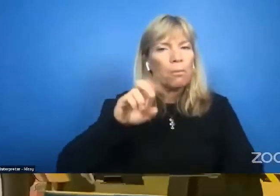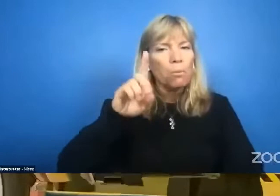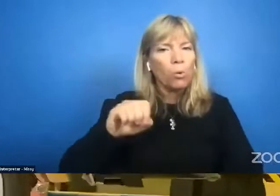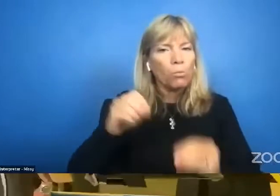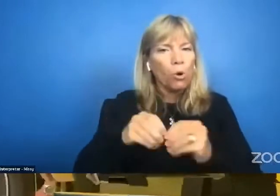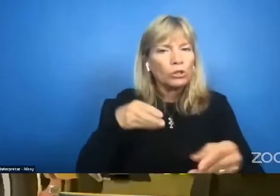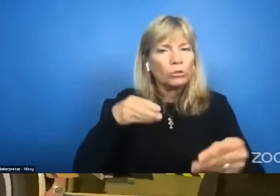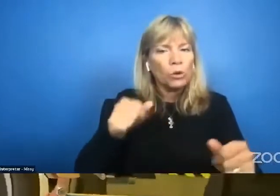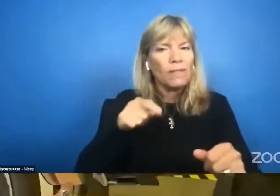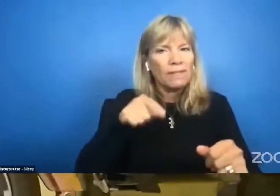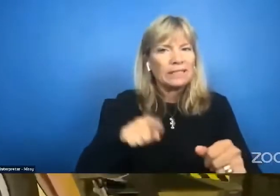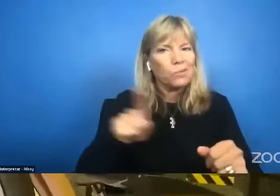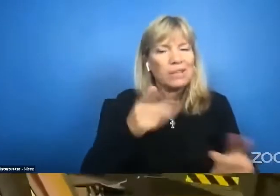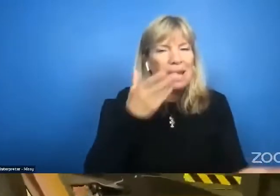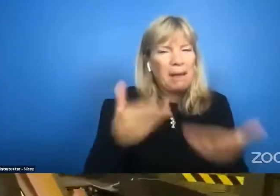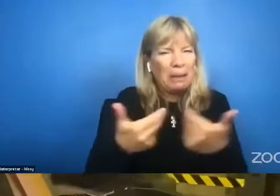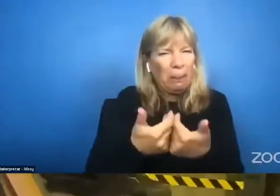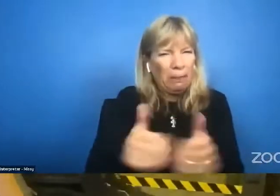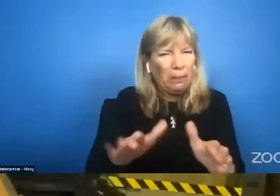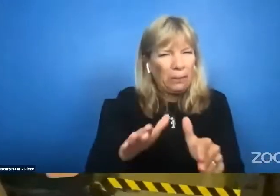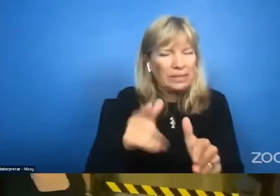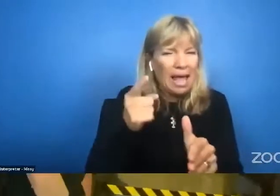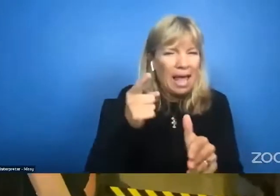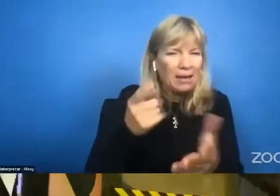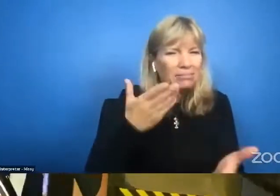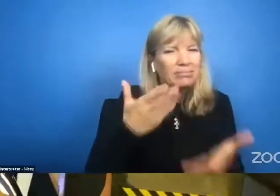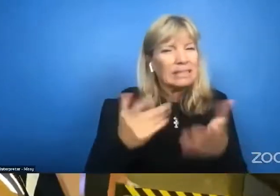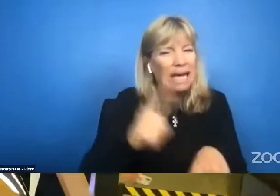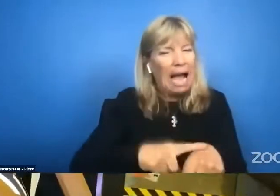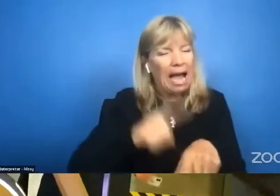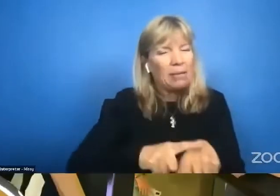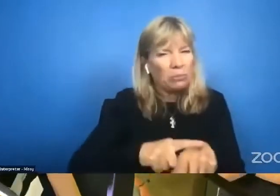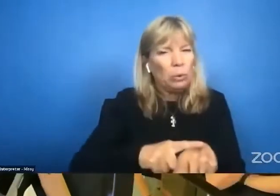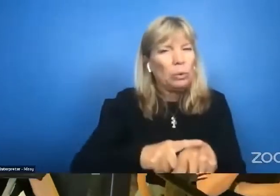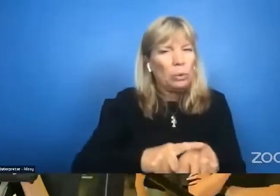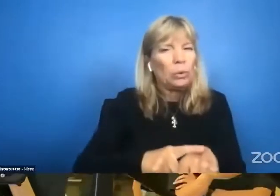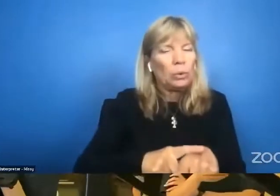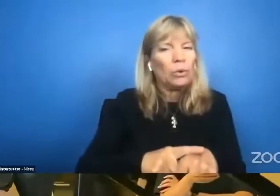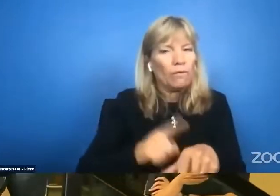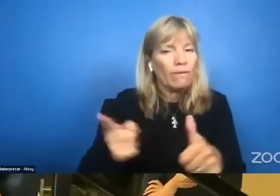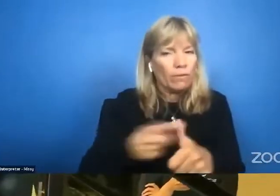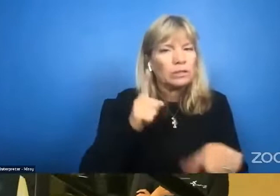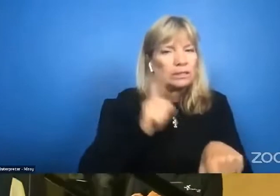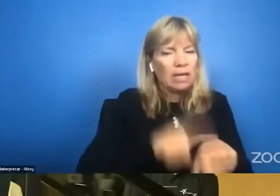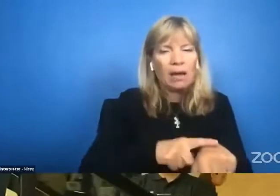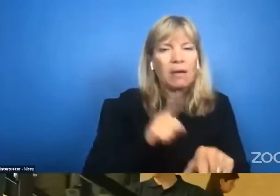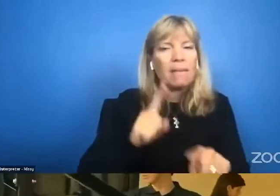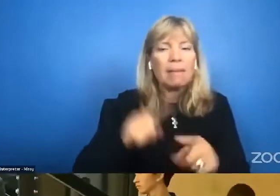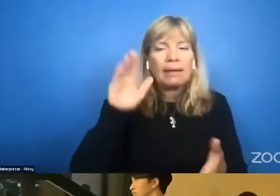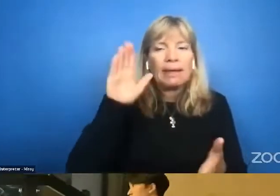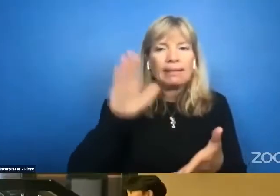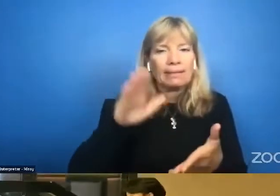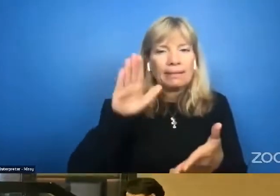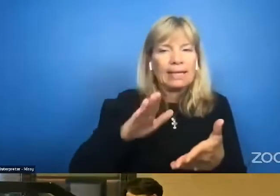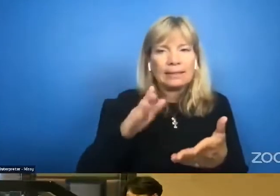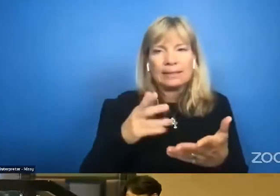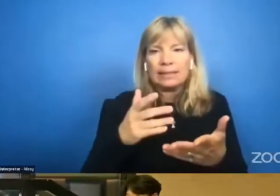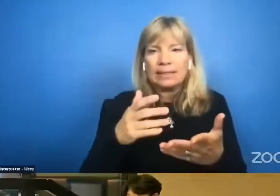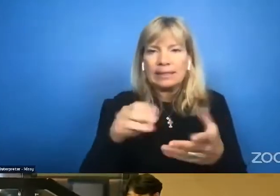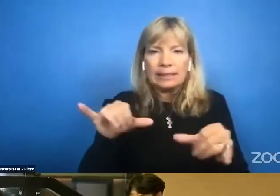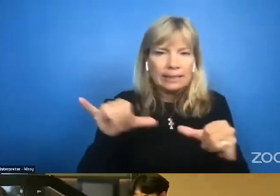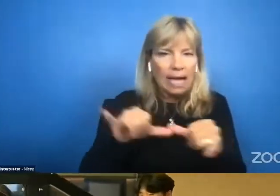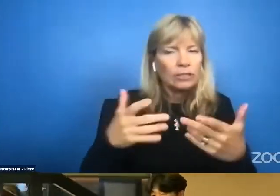have lost some time in the first trial. Be precise on the spot here, switch the mode and go down